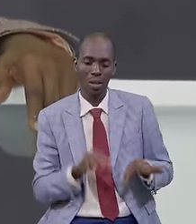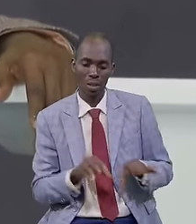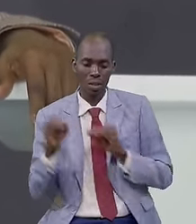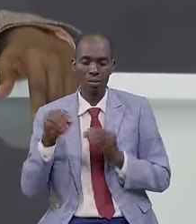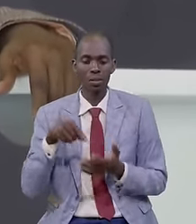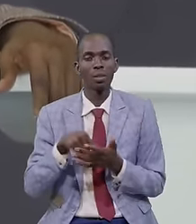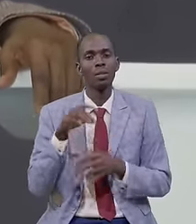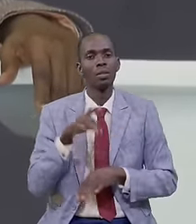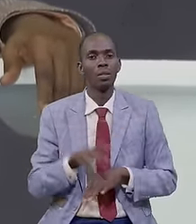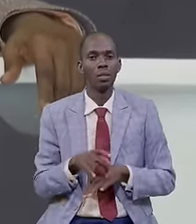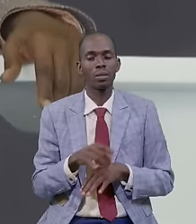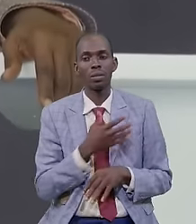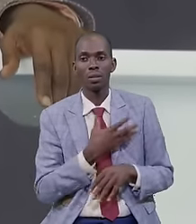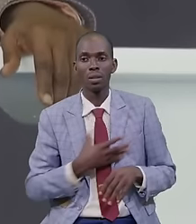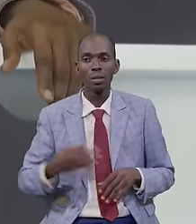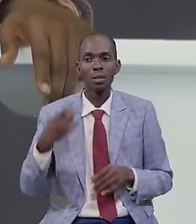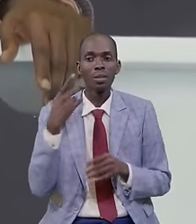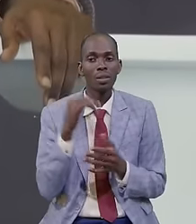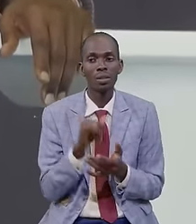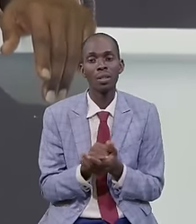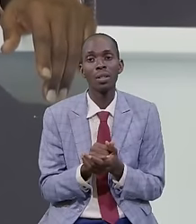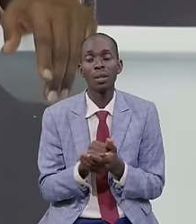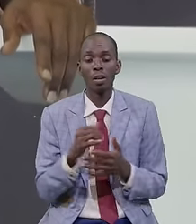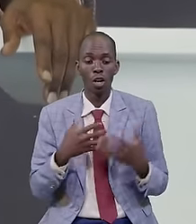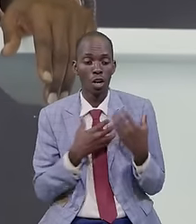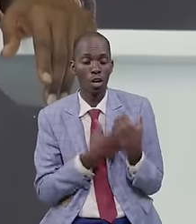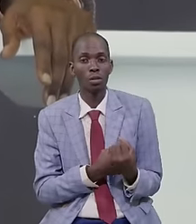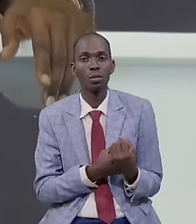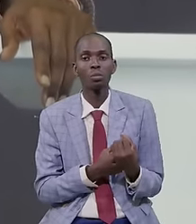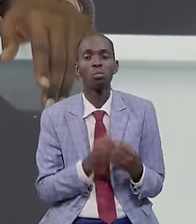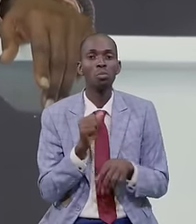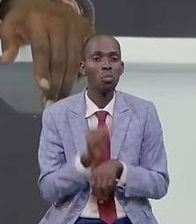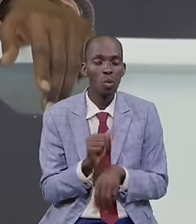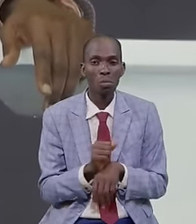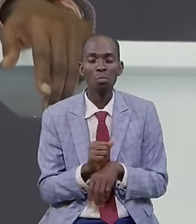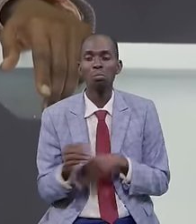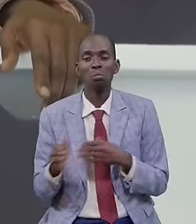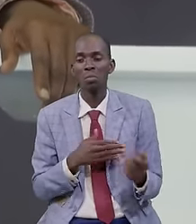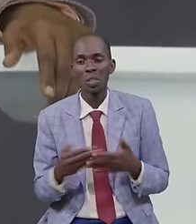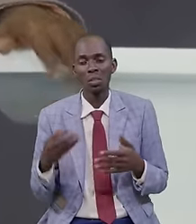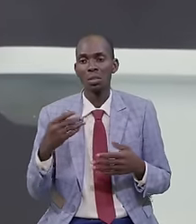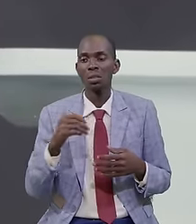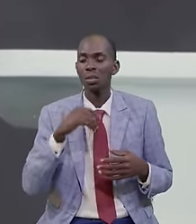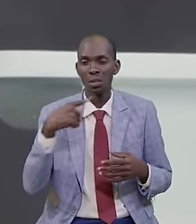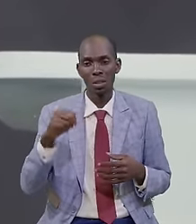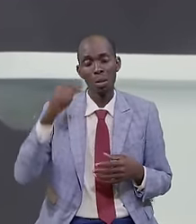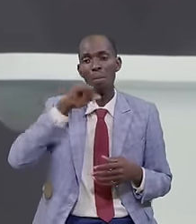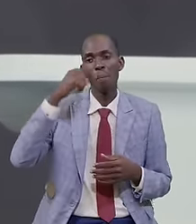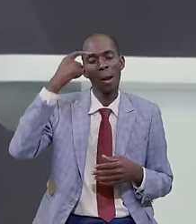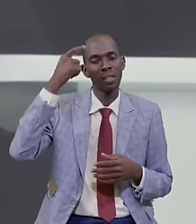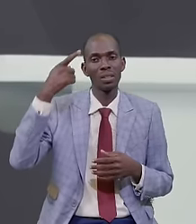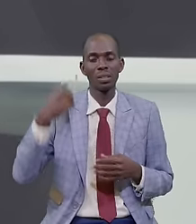will work in spite of the lions, and I will make it. In